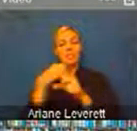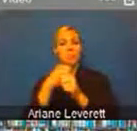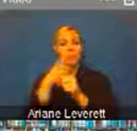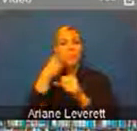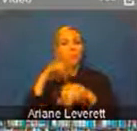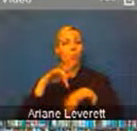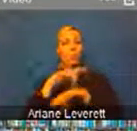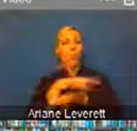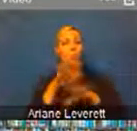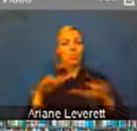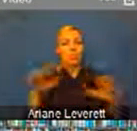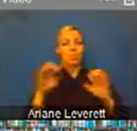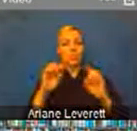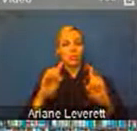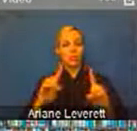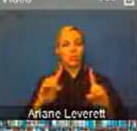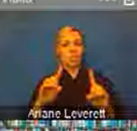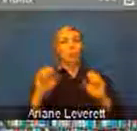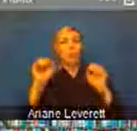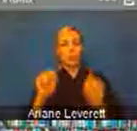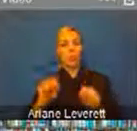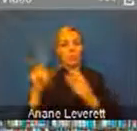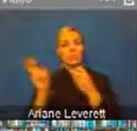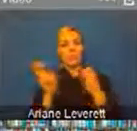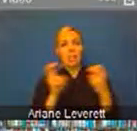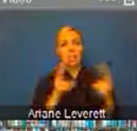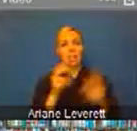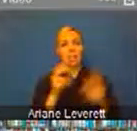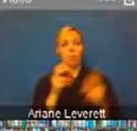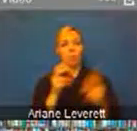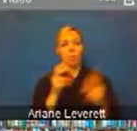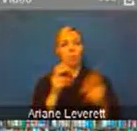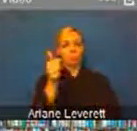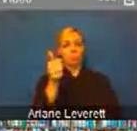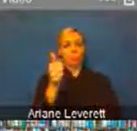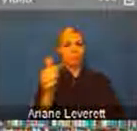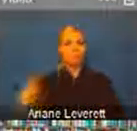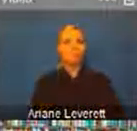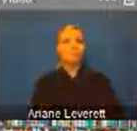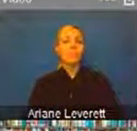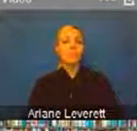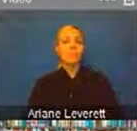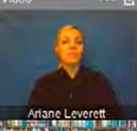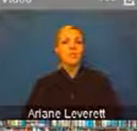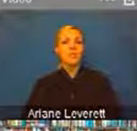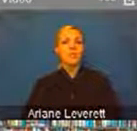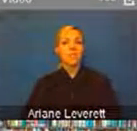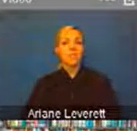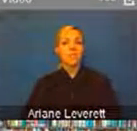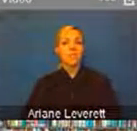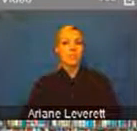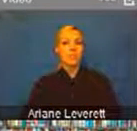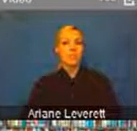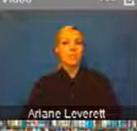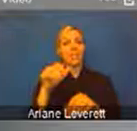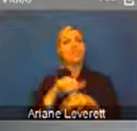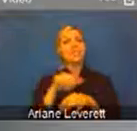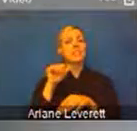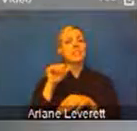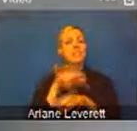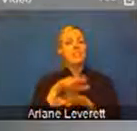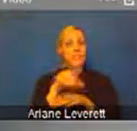give access to mainstream children, plus also some children with learning difficulties or other difficulties who need more